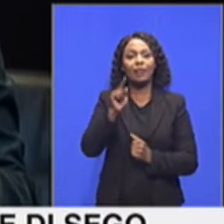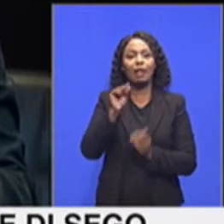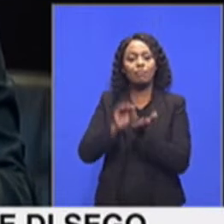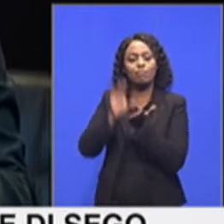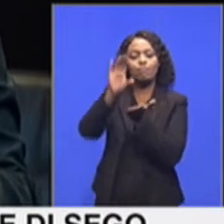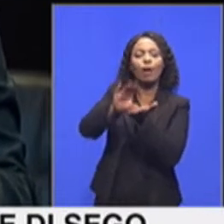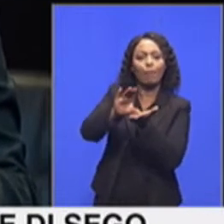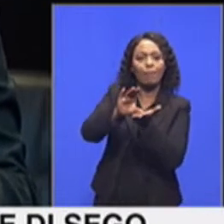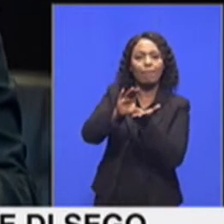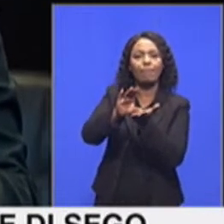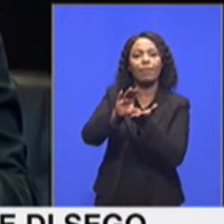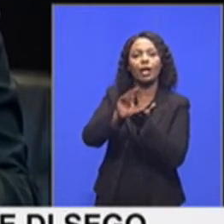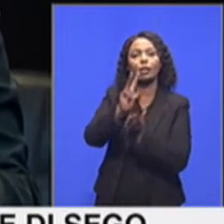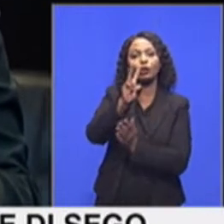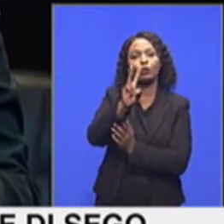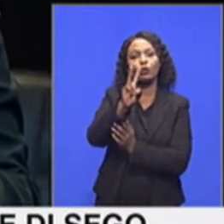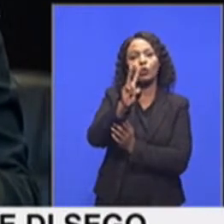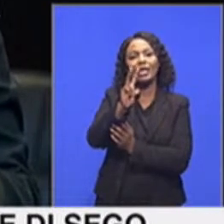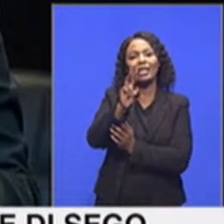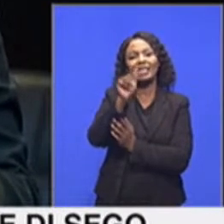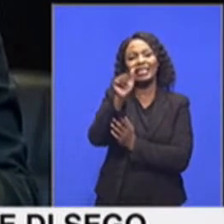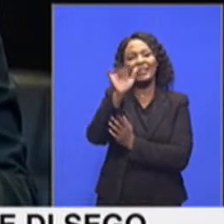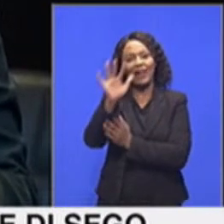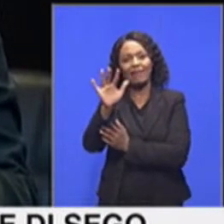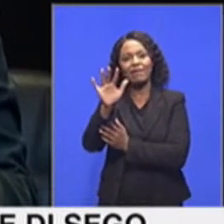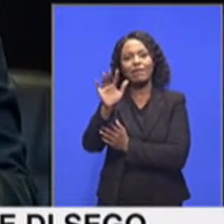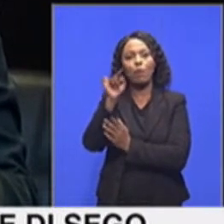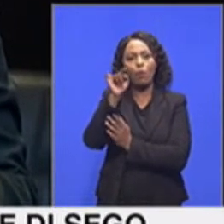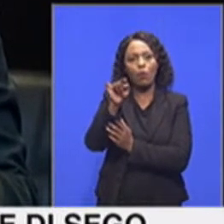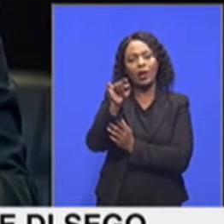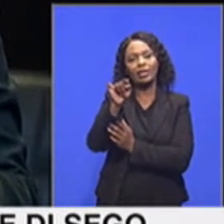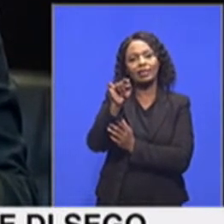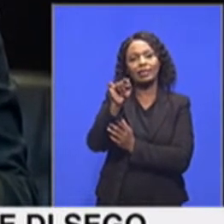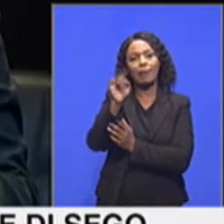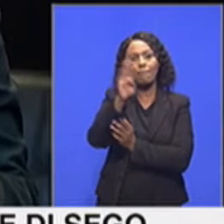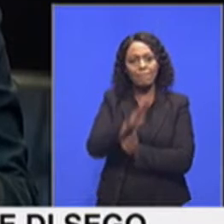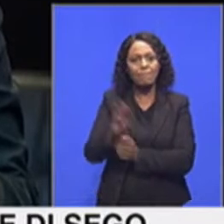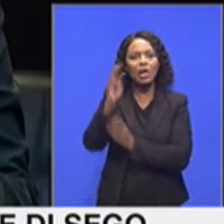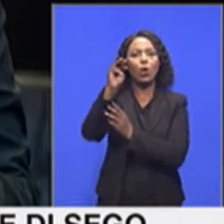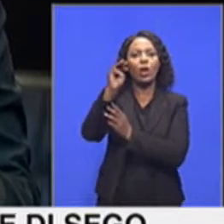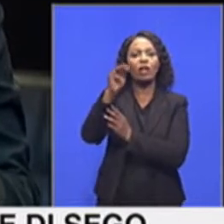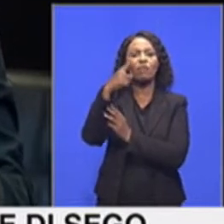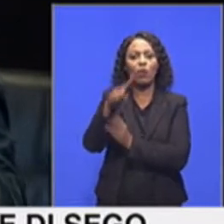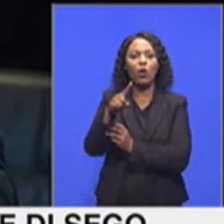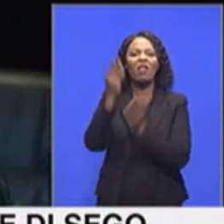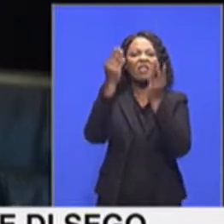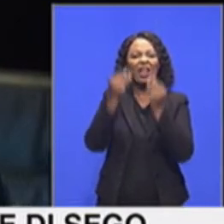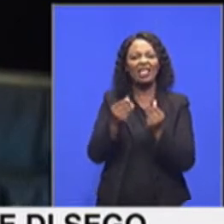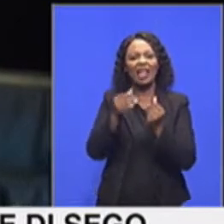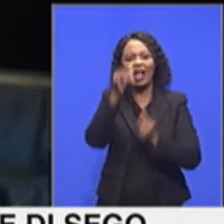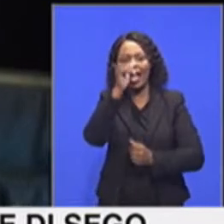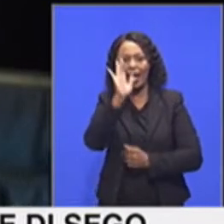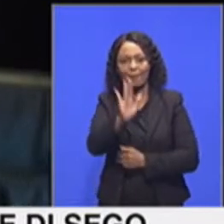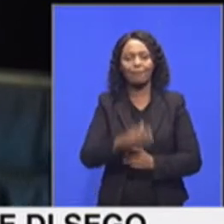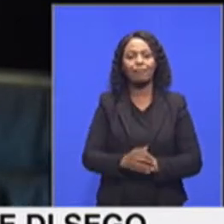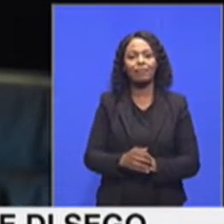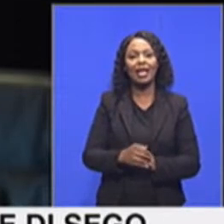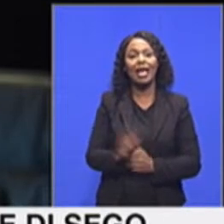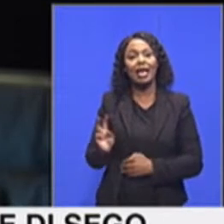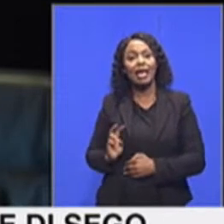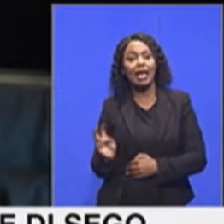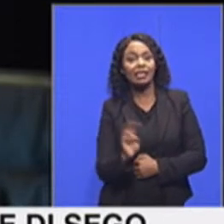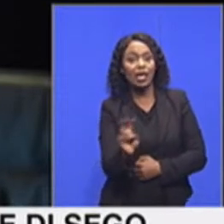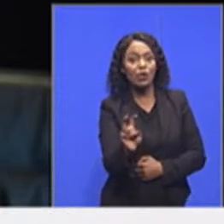additional 265.3 million to tackle organized and financial crime. The Special Investigation Unit